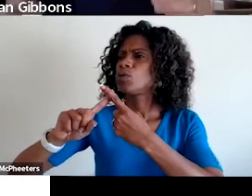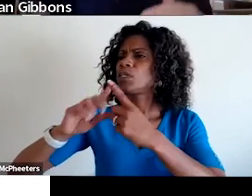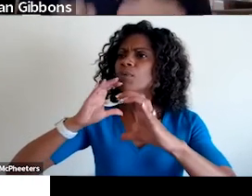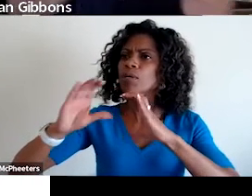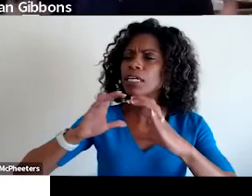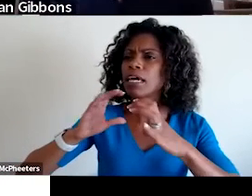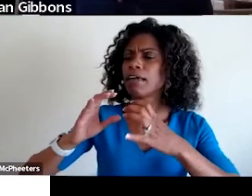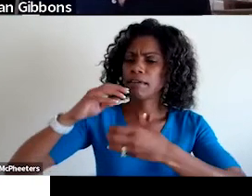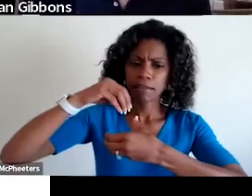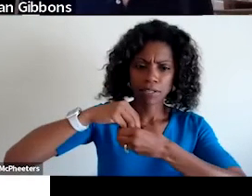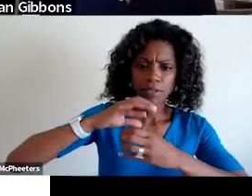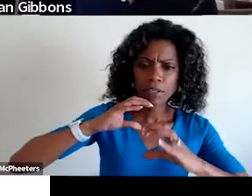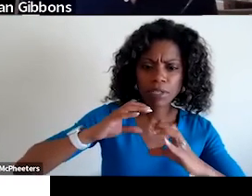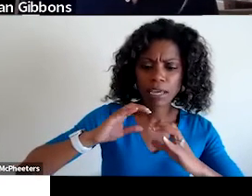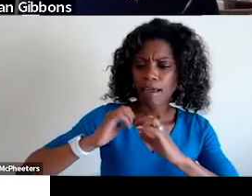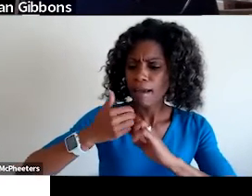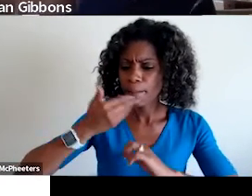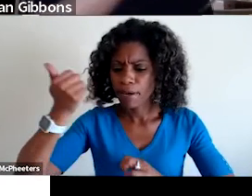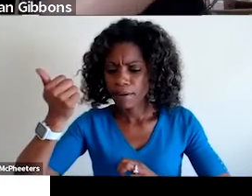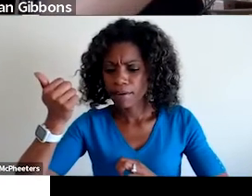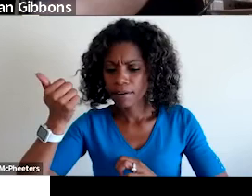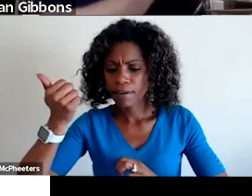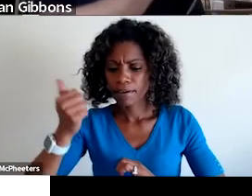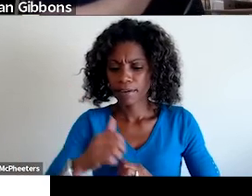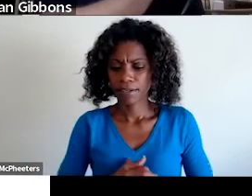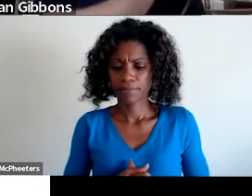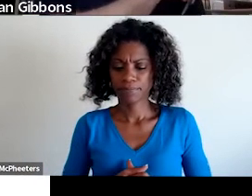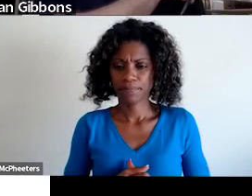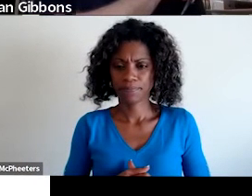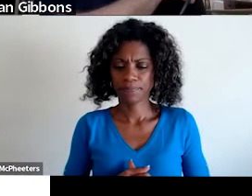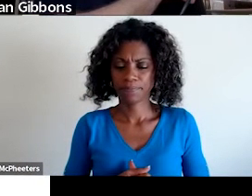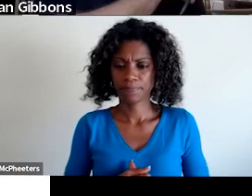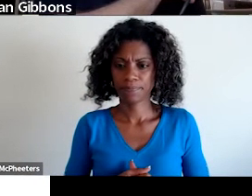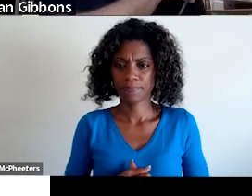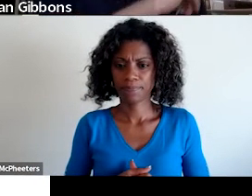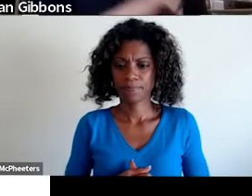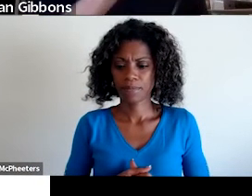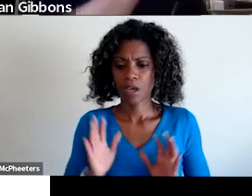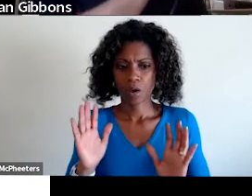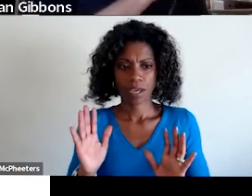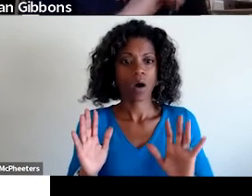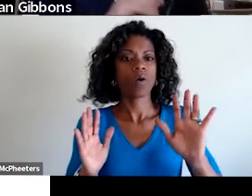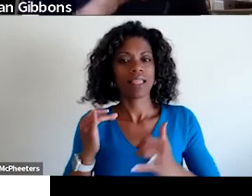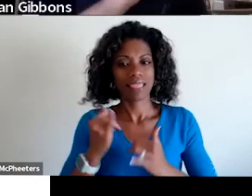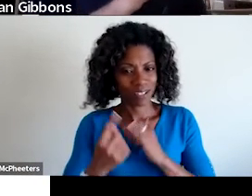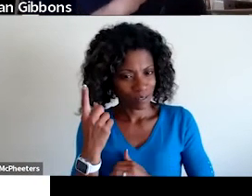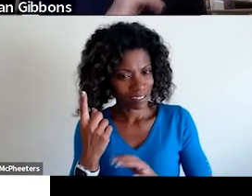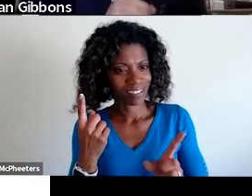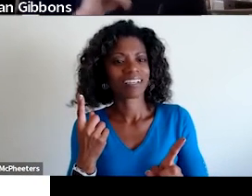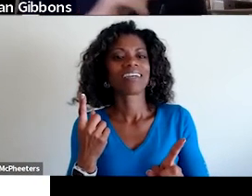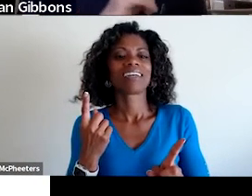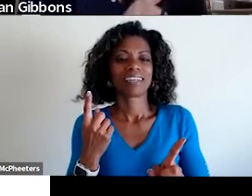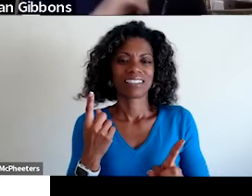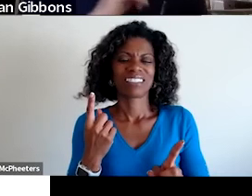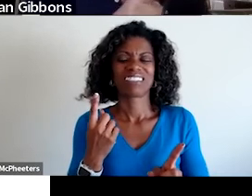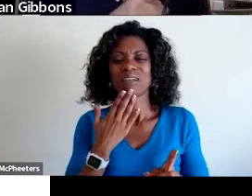lot better at it, and they're going to share what they've learned. I think that gets us to the finish line, in which case, Kareem, let me see if I'm right. Oh, one more thing, a little bit of bad